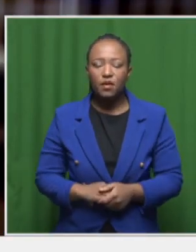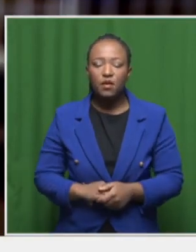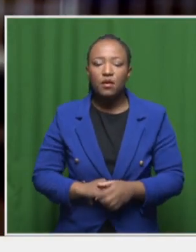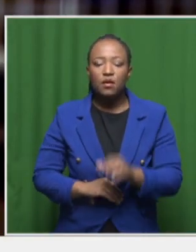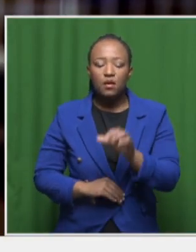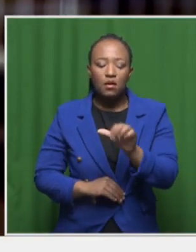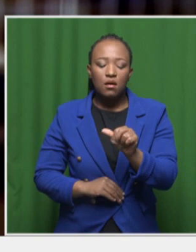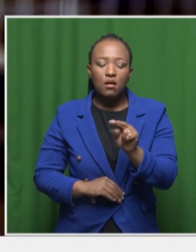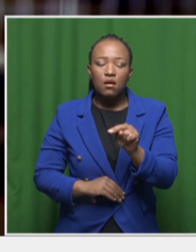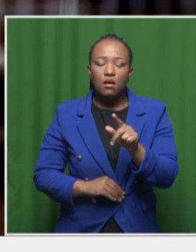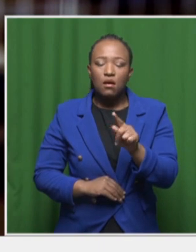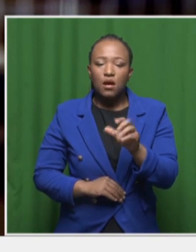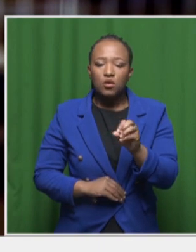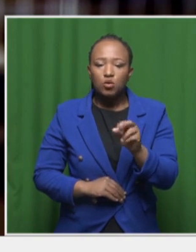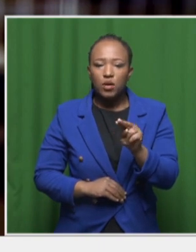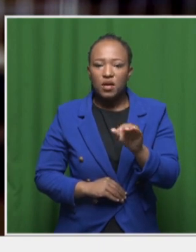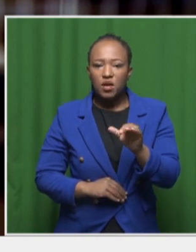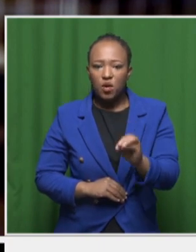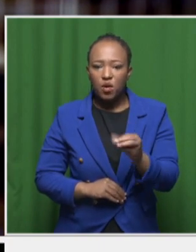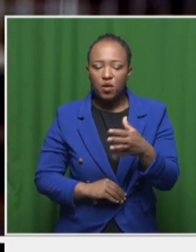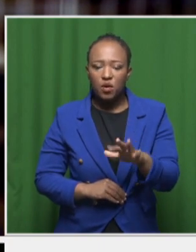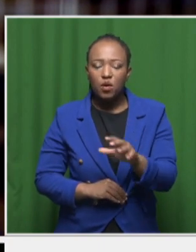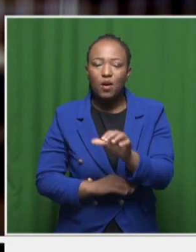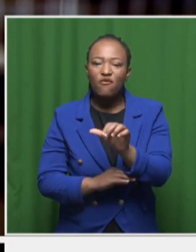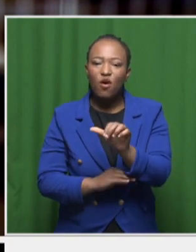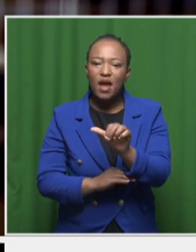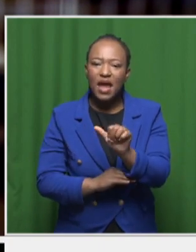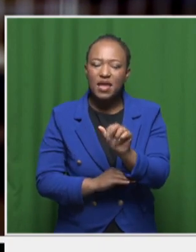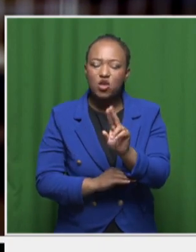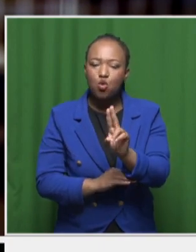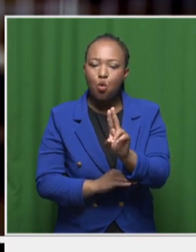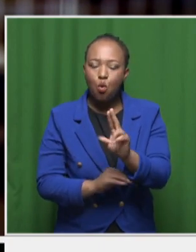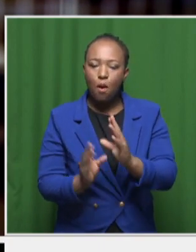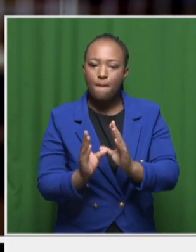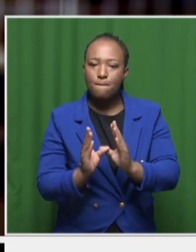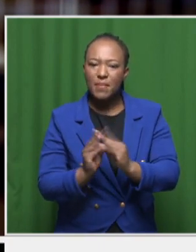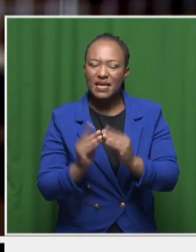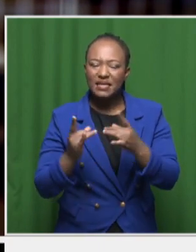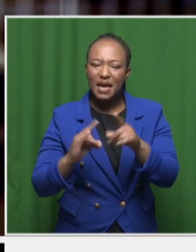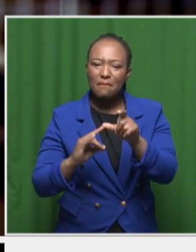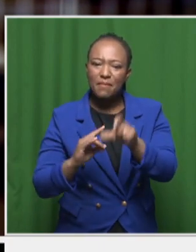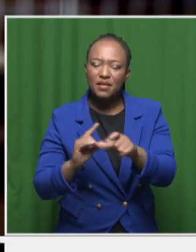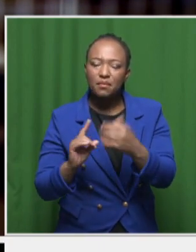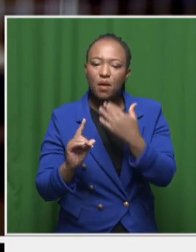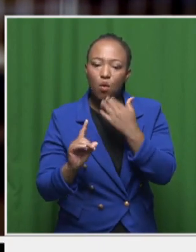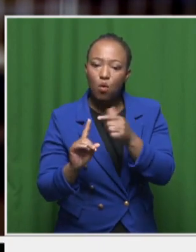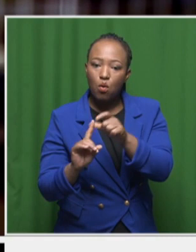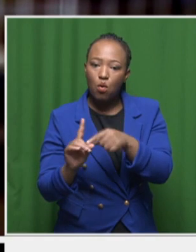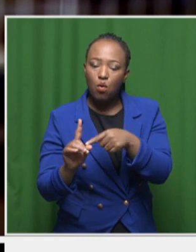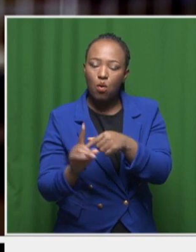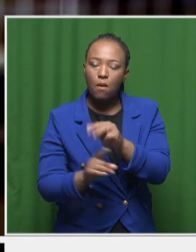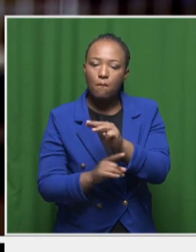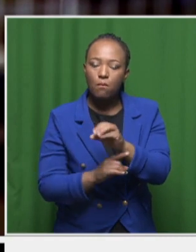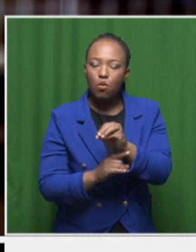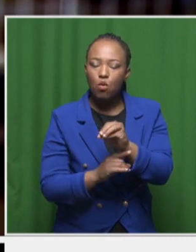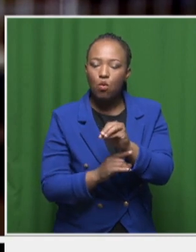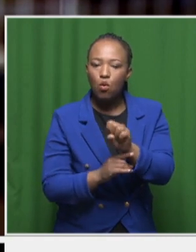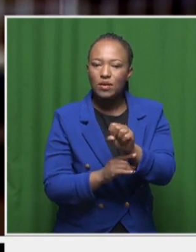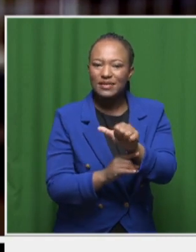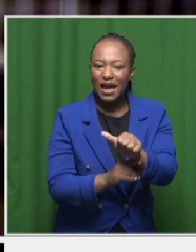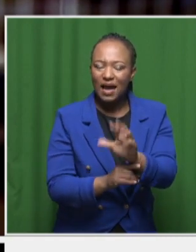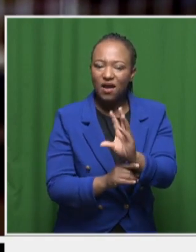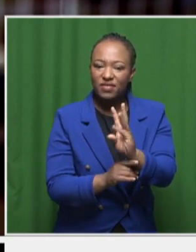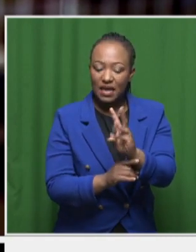participation in a virtual meeting hosted by AU Commission Chairperson Moussa Faki Mahamat Thursday, which will include the leadership of the Arab League